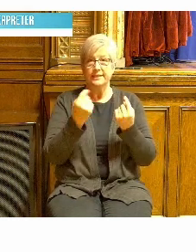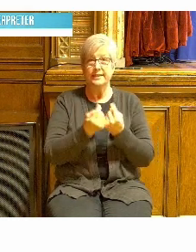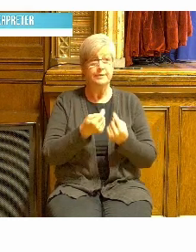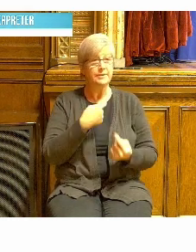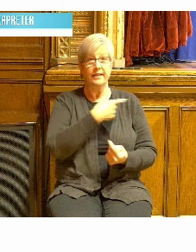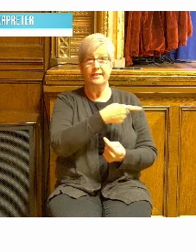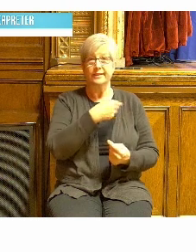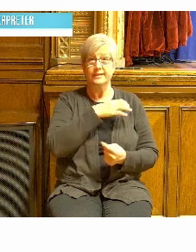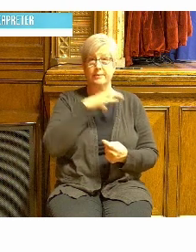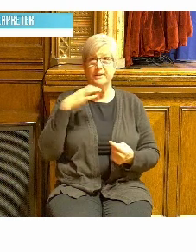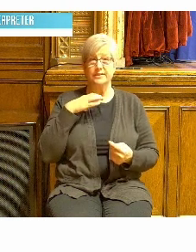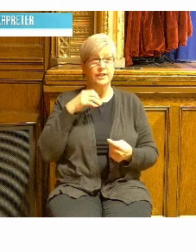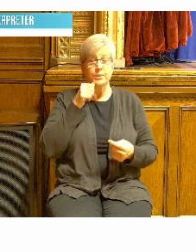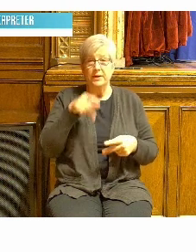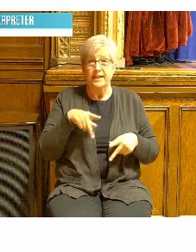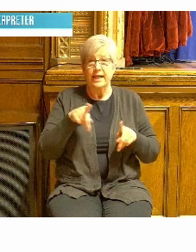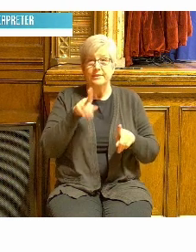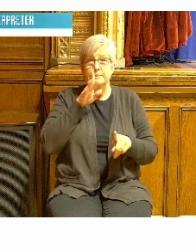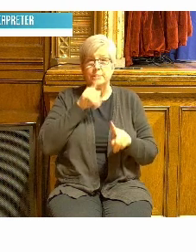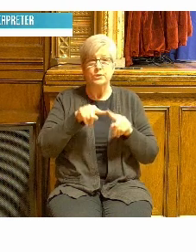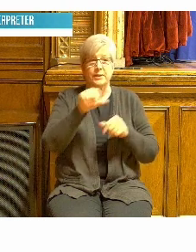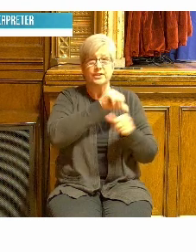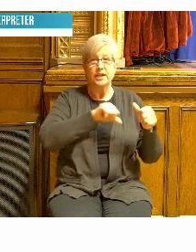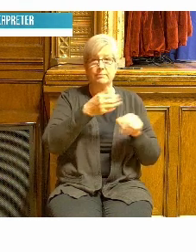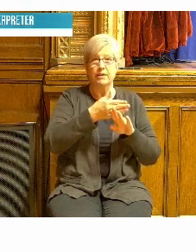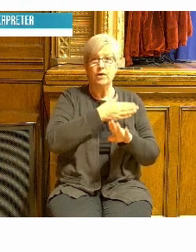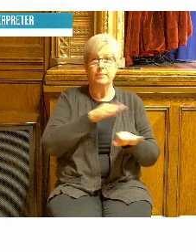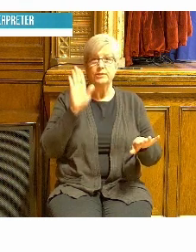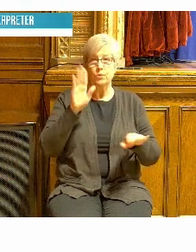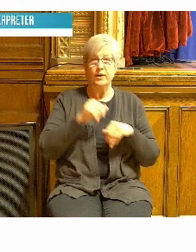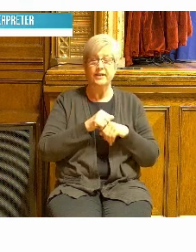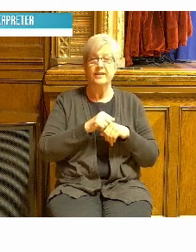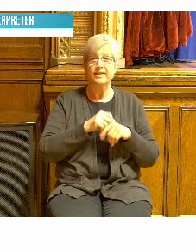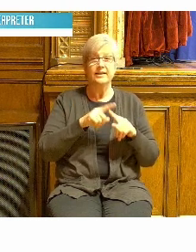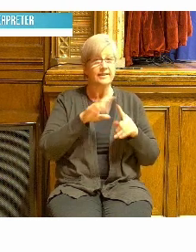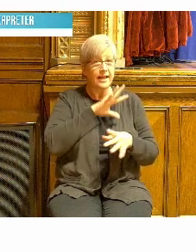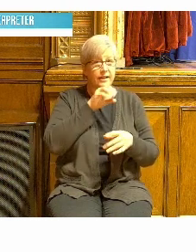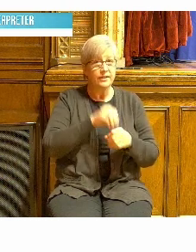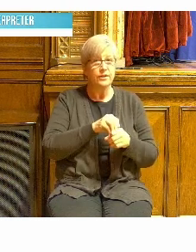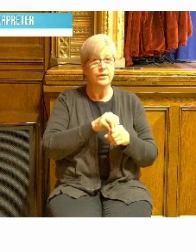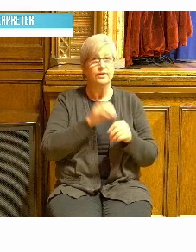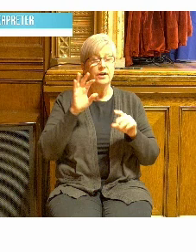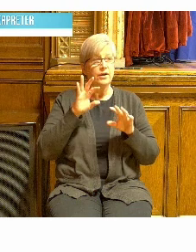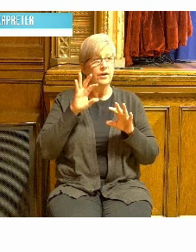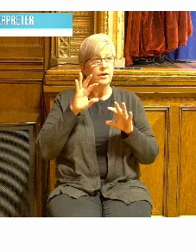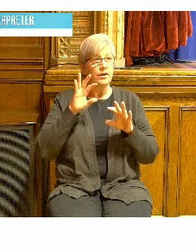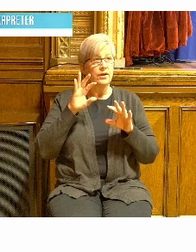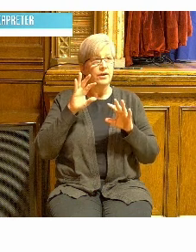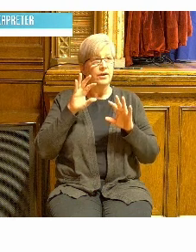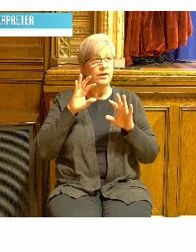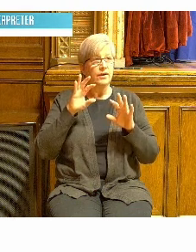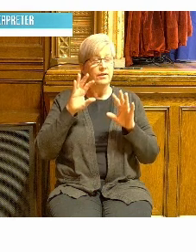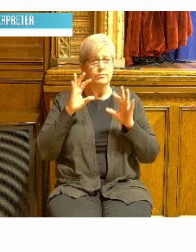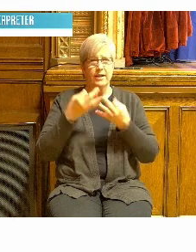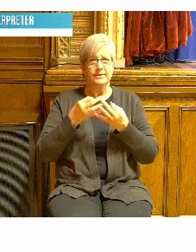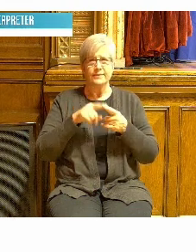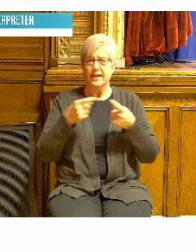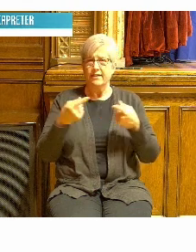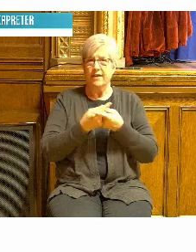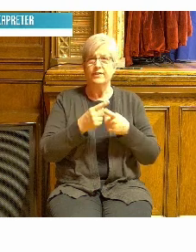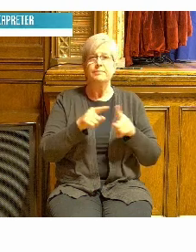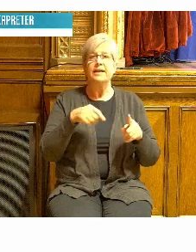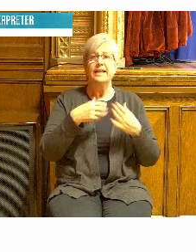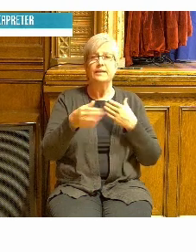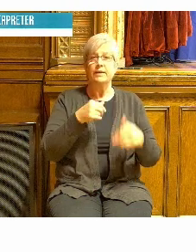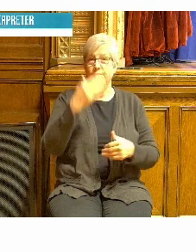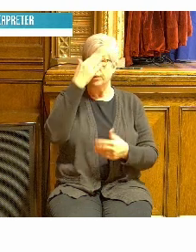one, you weren't even allowed to speak to each other before being sworn in. Does that include relatives, or is that a conflict? Anyway, if you